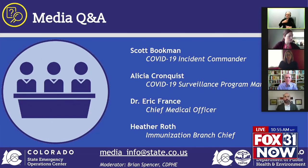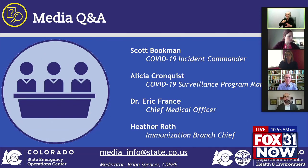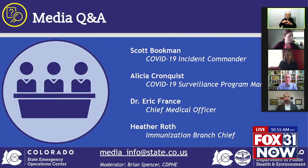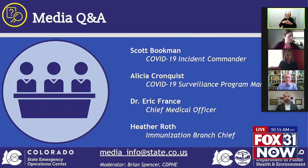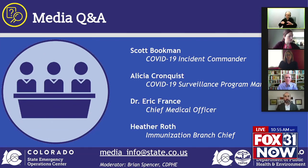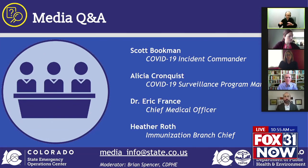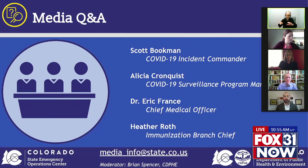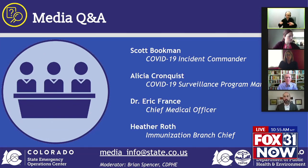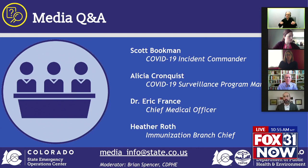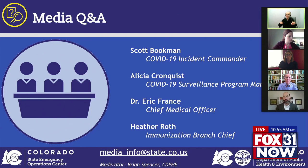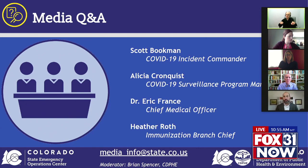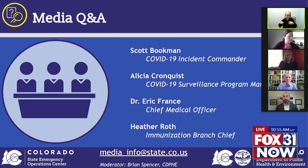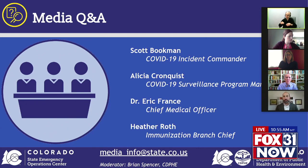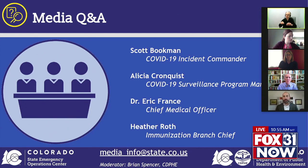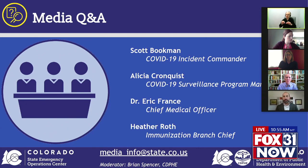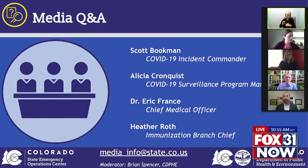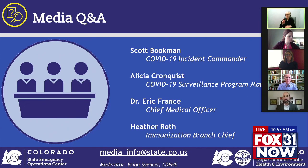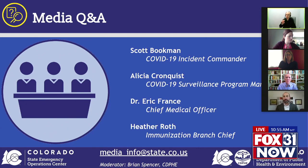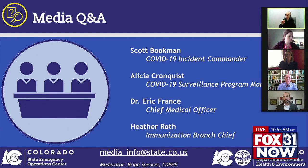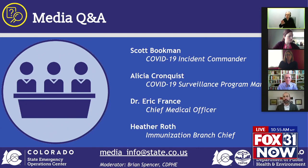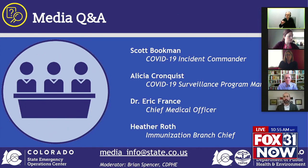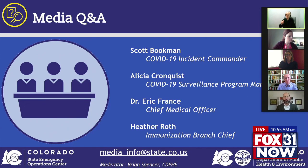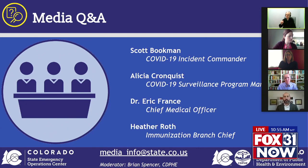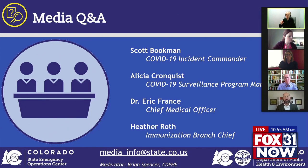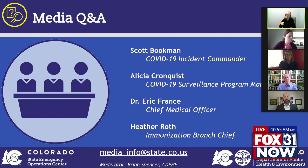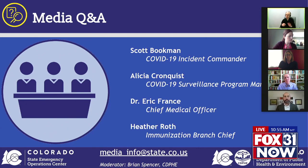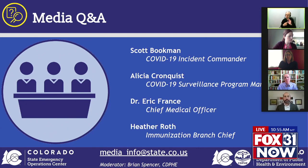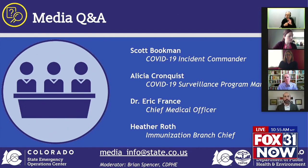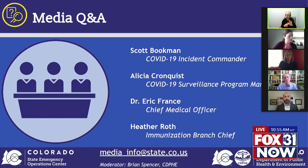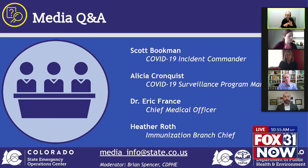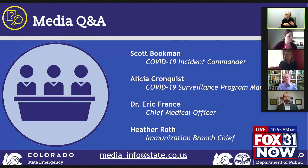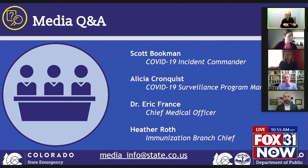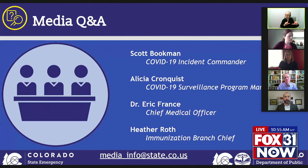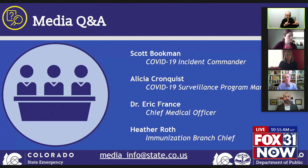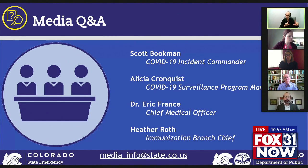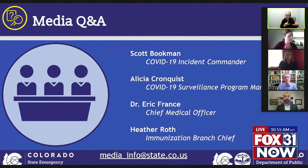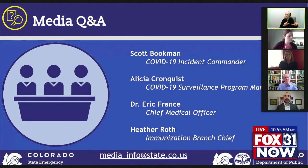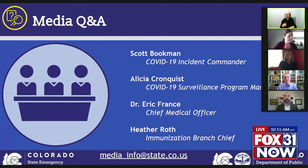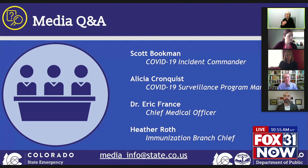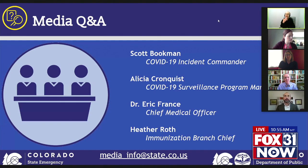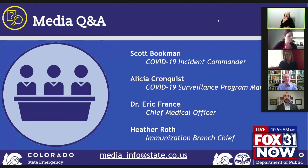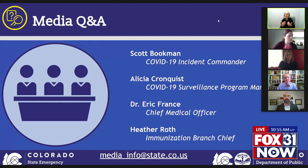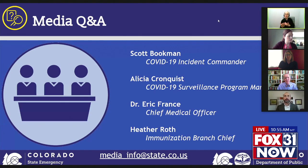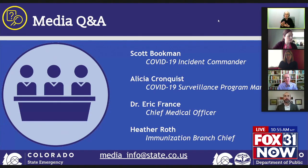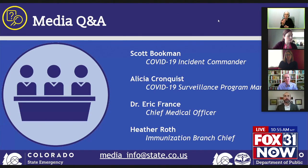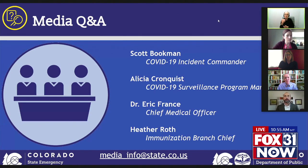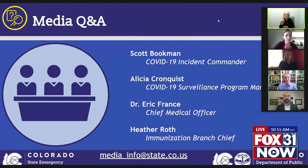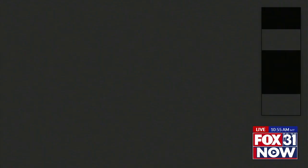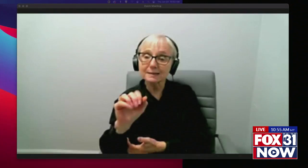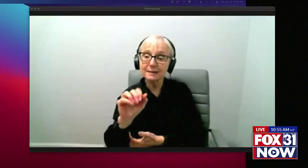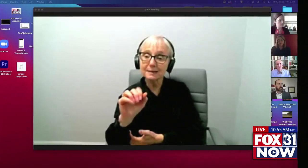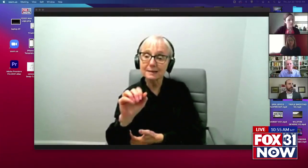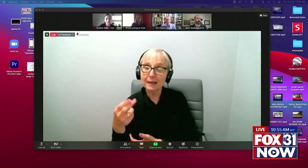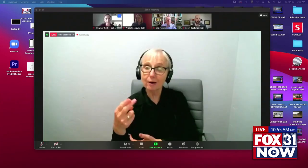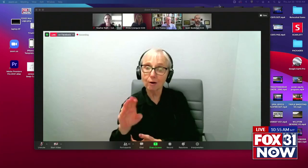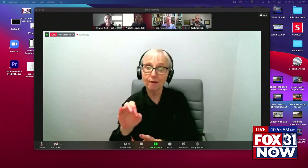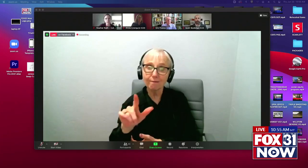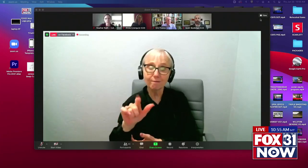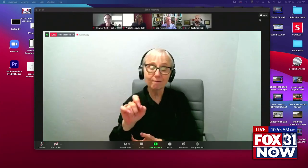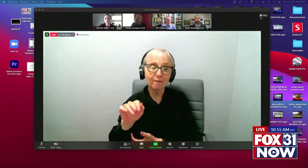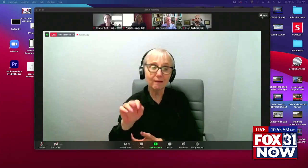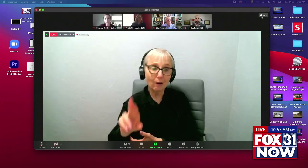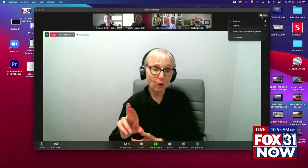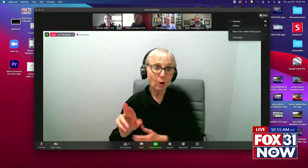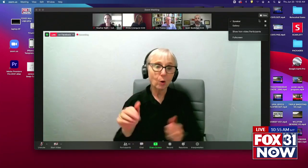media_info@state.co.us, and we'll get back to you as soon as we can. Let's kick it off with Sarah Flower. Hi, good morning. Sarah Flower with KSUT Tribal Radio. Thanks for